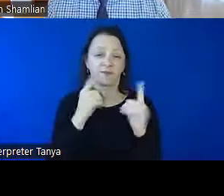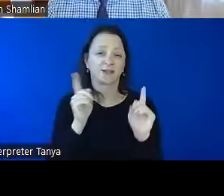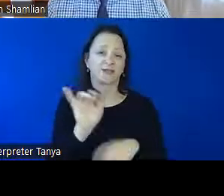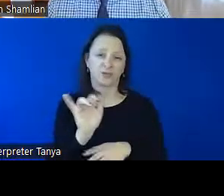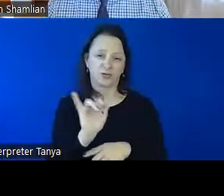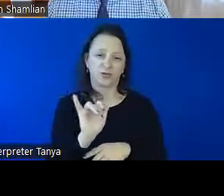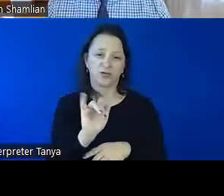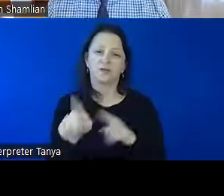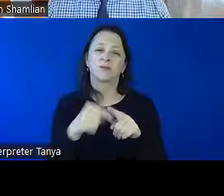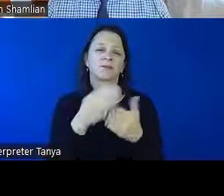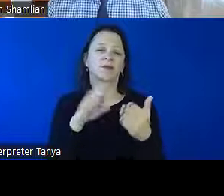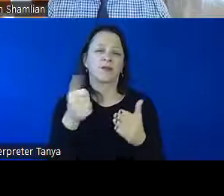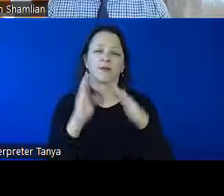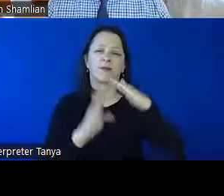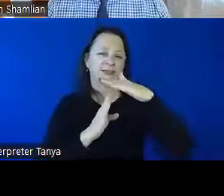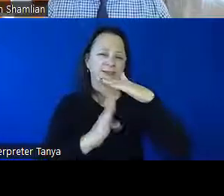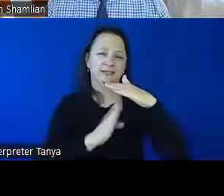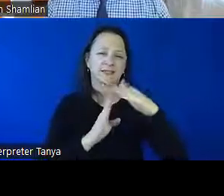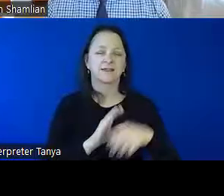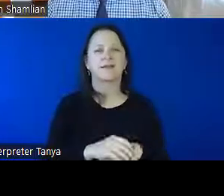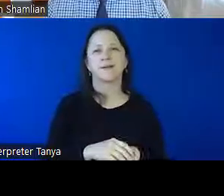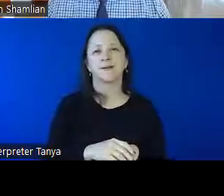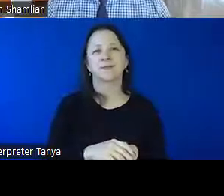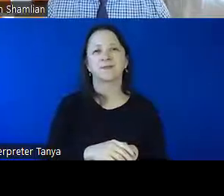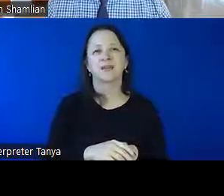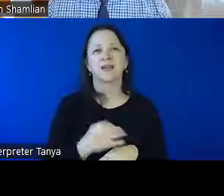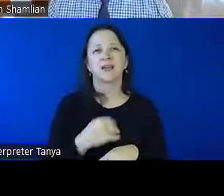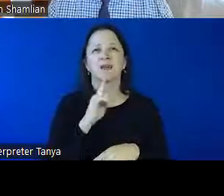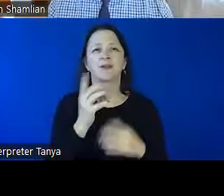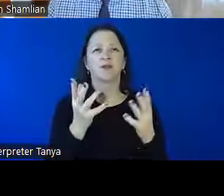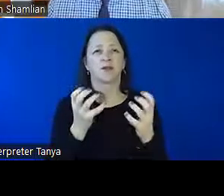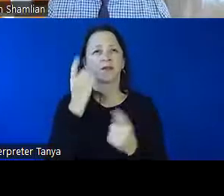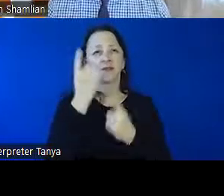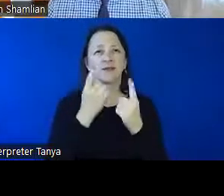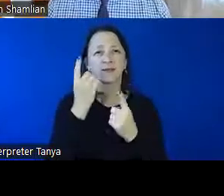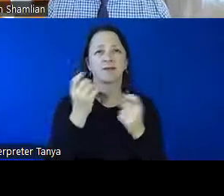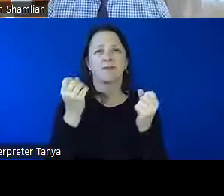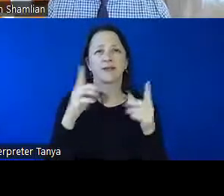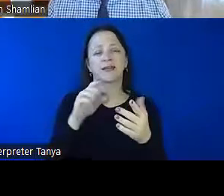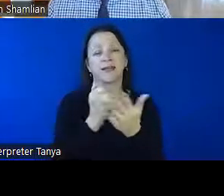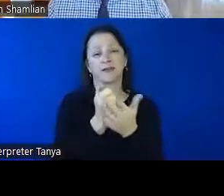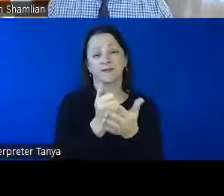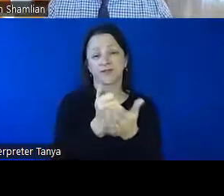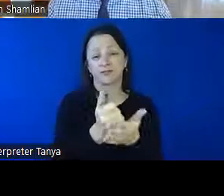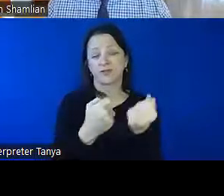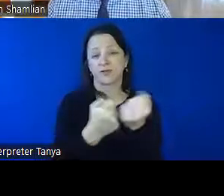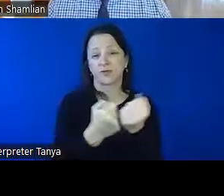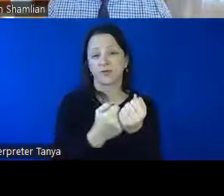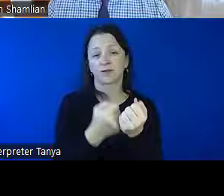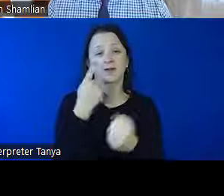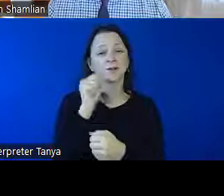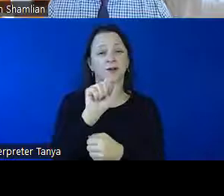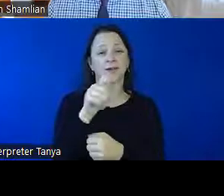also just some basics. And I really want us to think about many of the interventions and supports for ADHD within